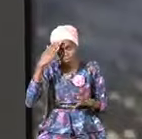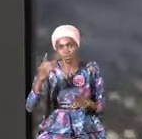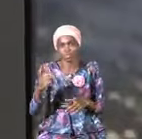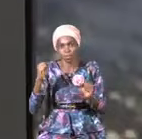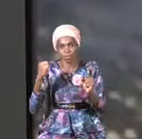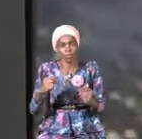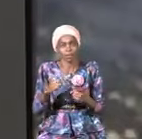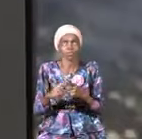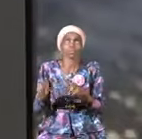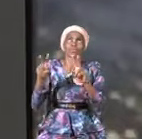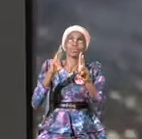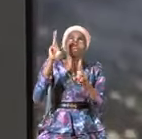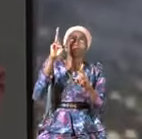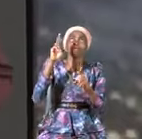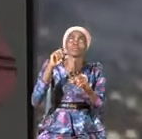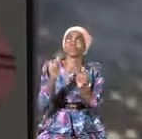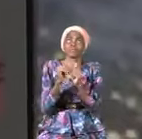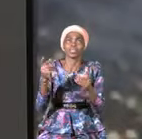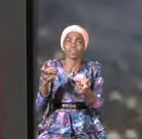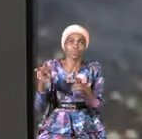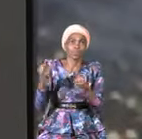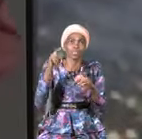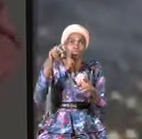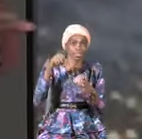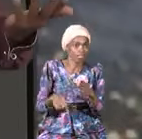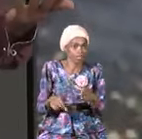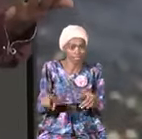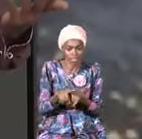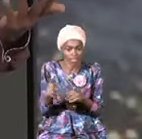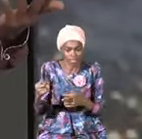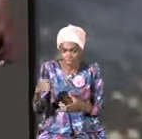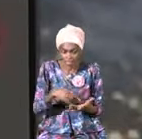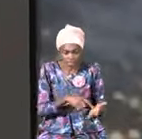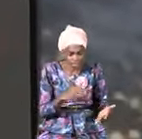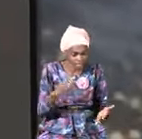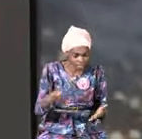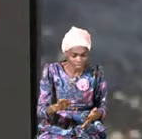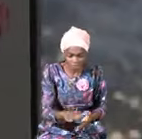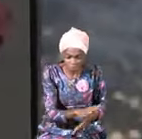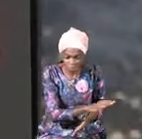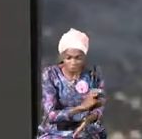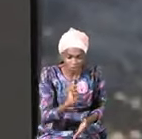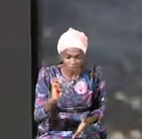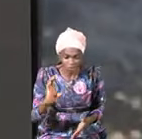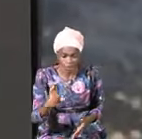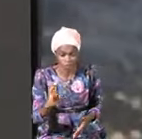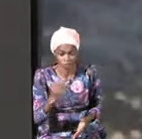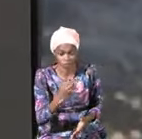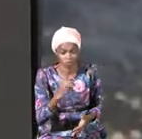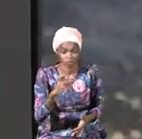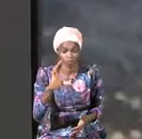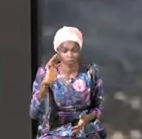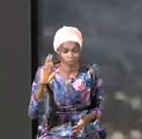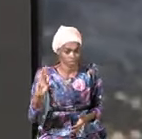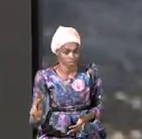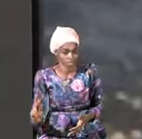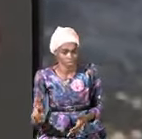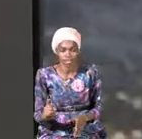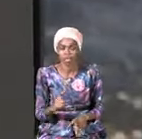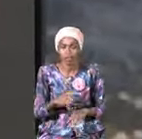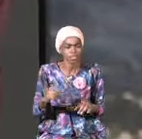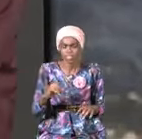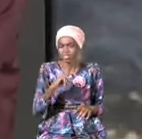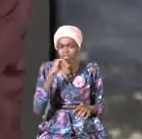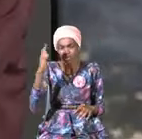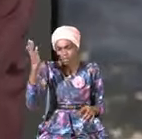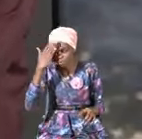not looking down like the little chicks, all that was in her, but she didn't know. And